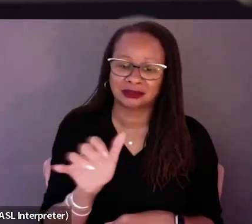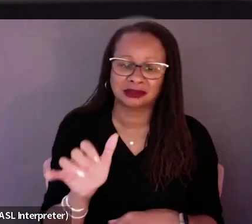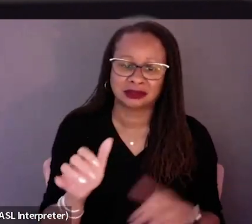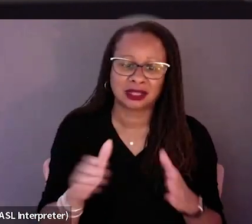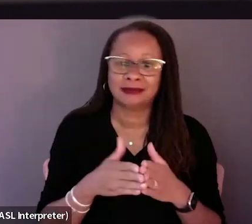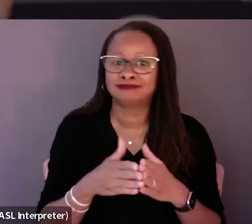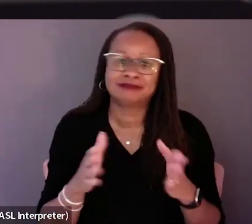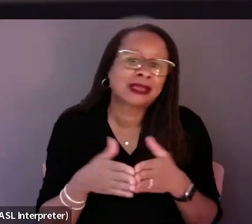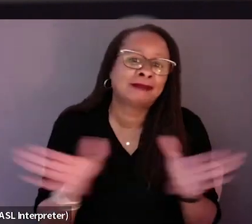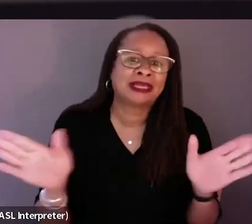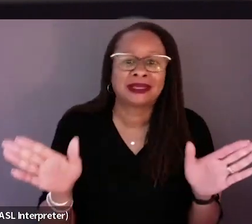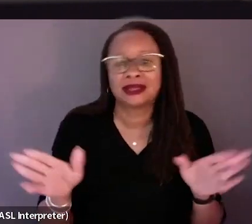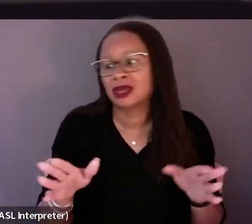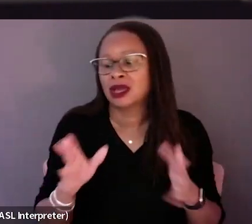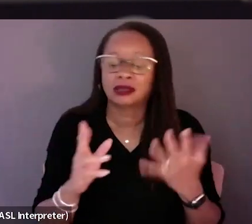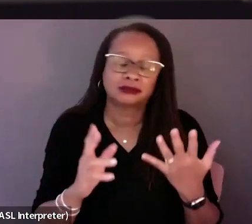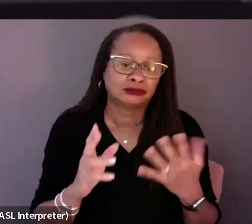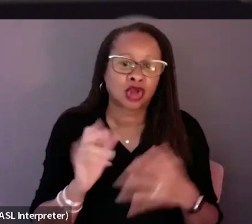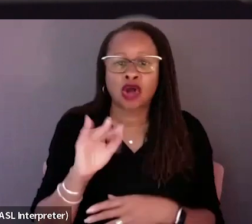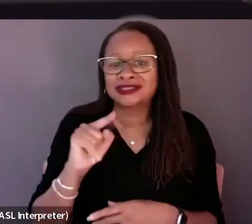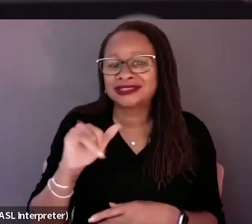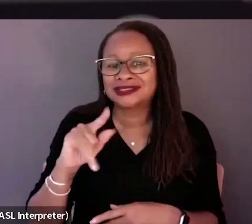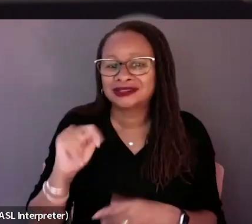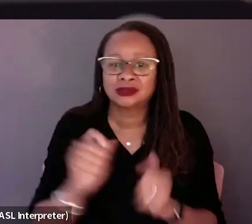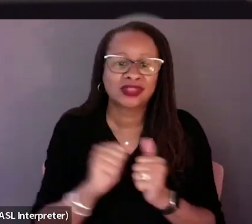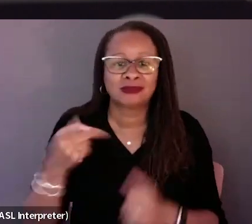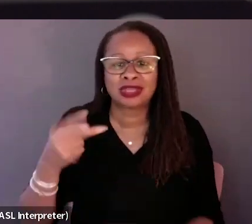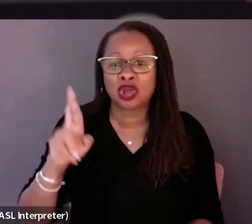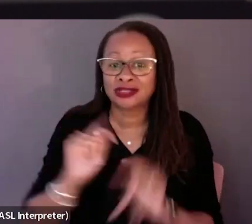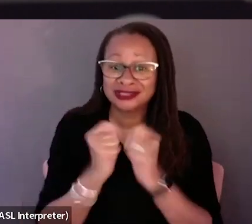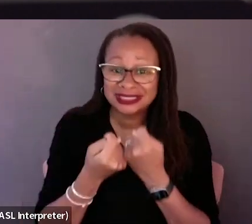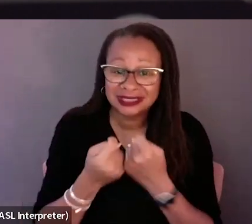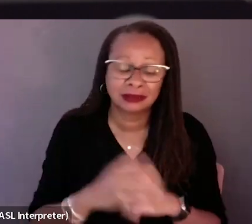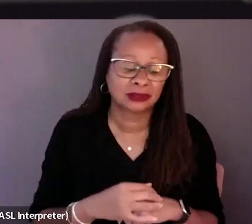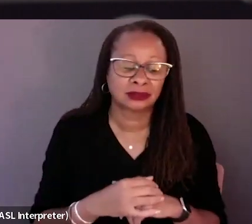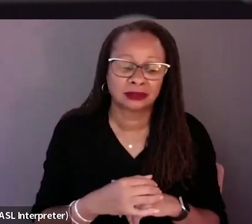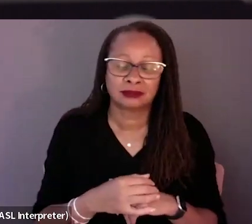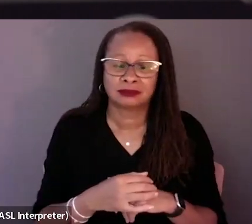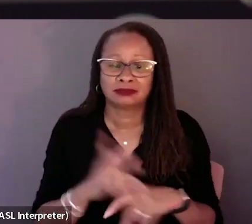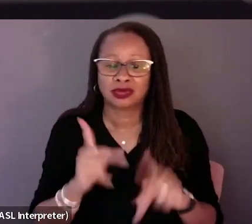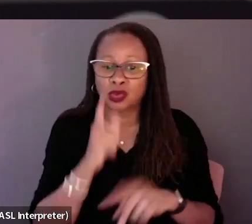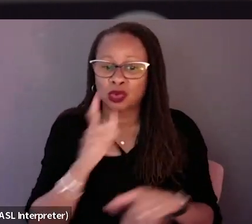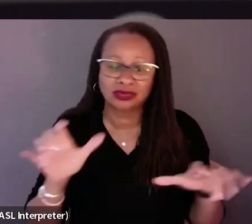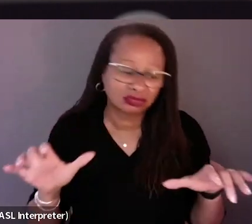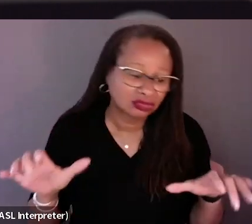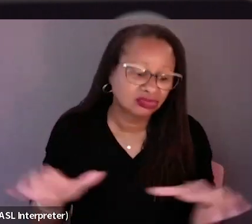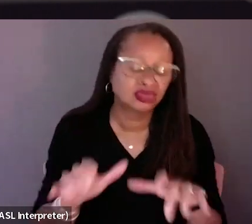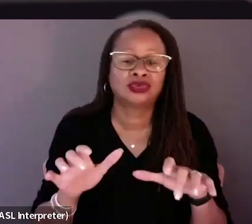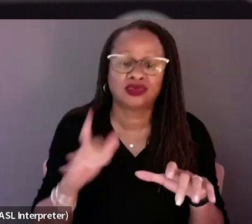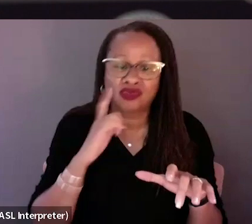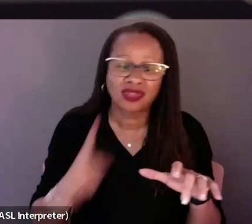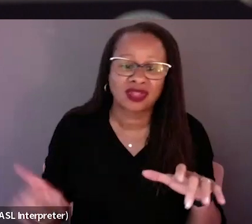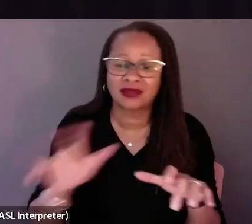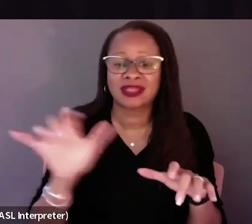artist with a PR team on board, and people who does for them like